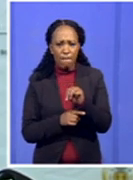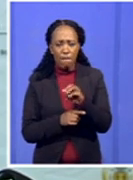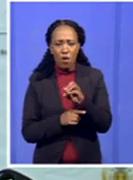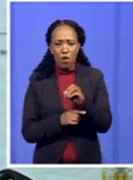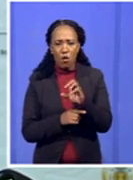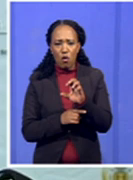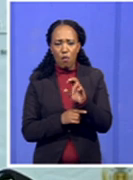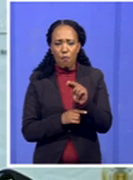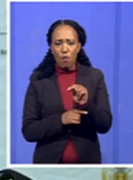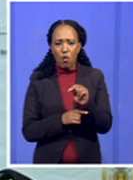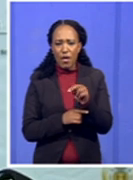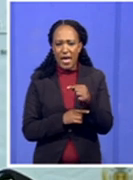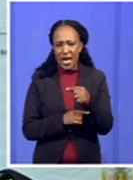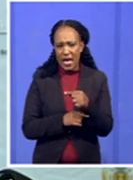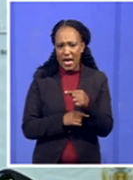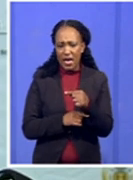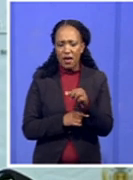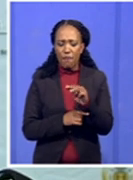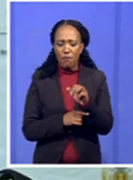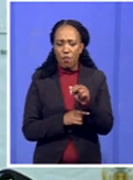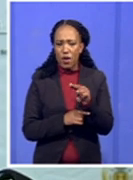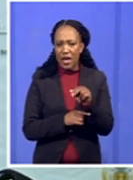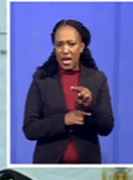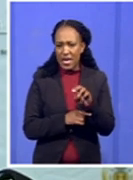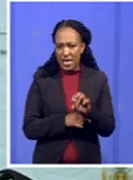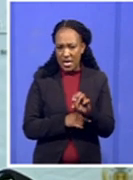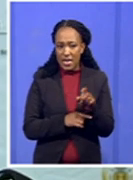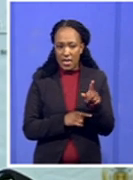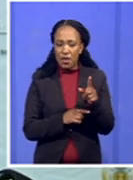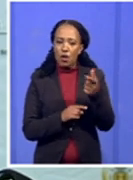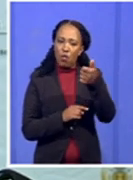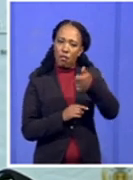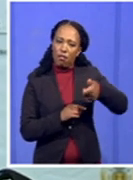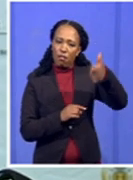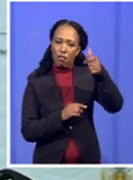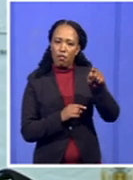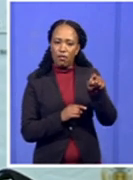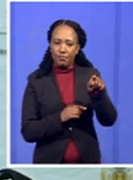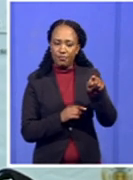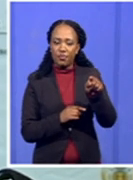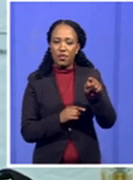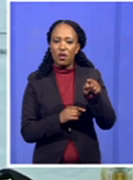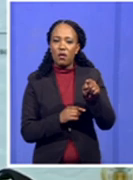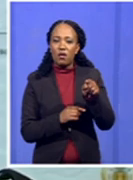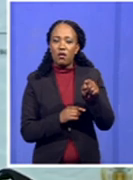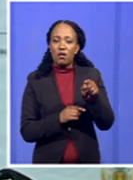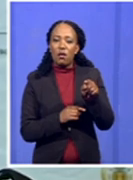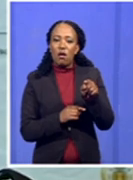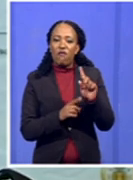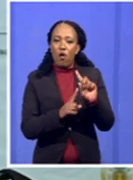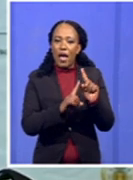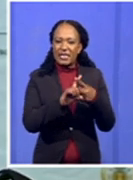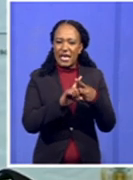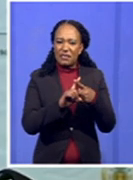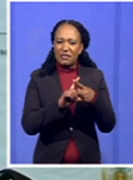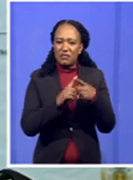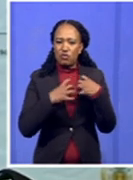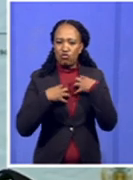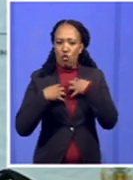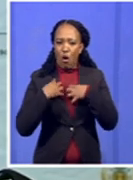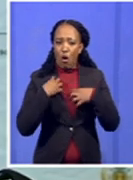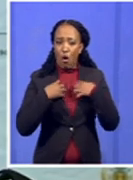heading the accident and emergency unit, the trauma section. So a number of